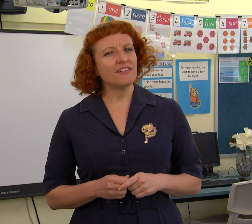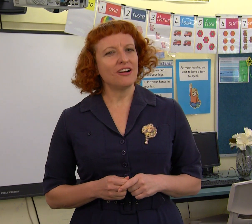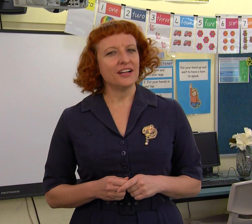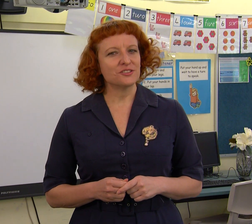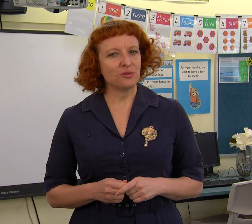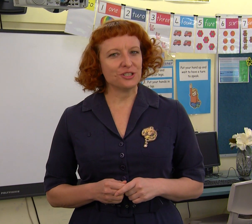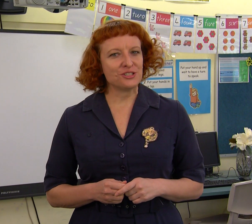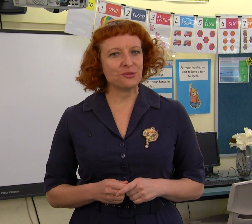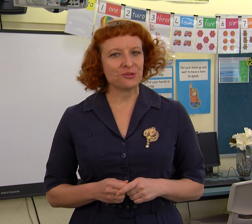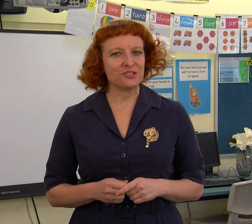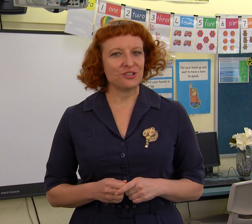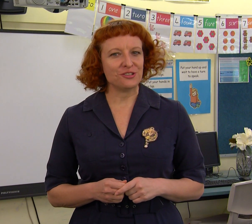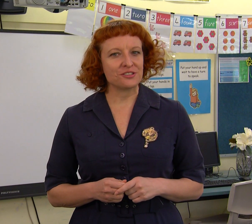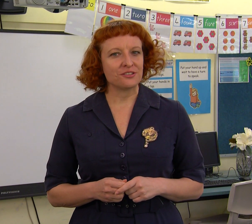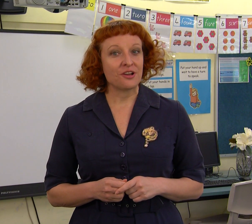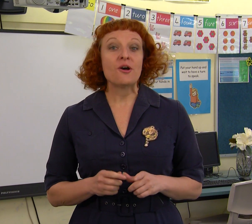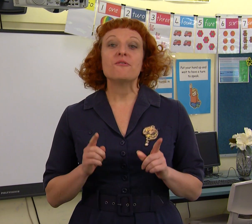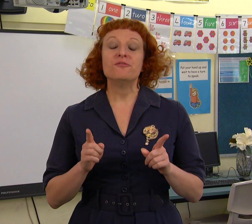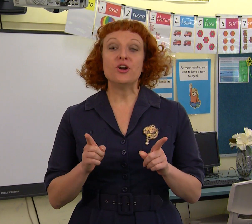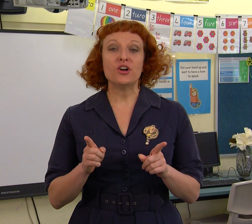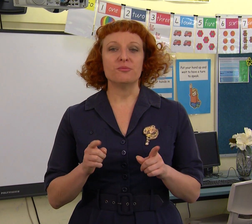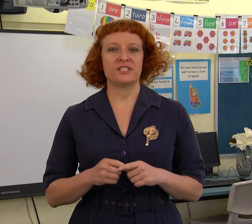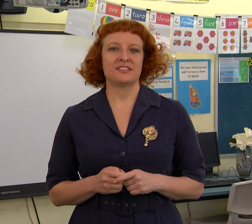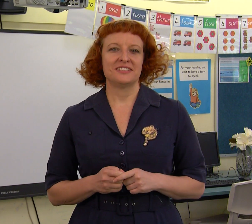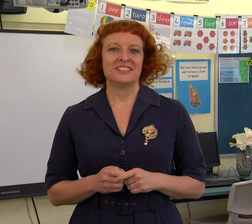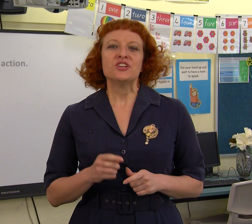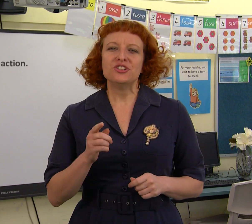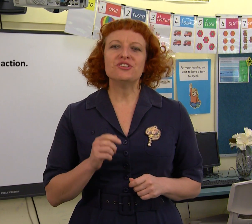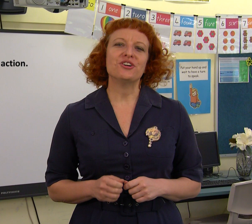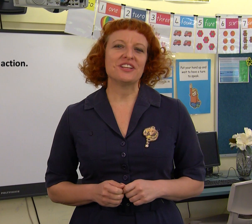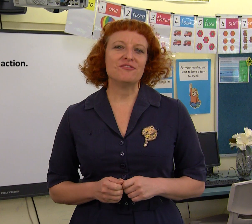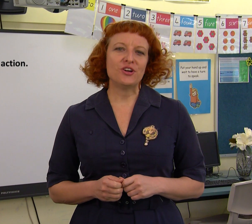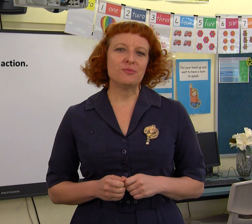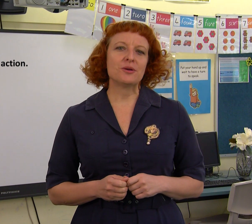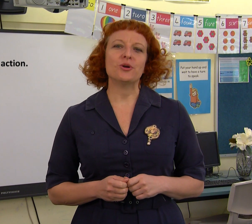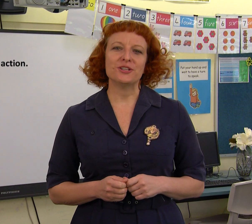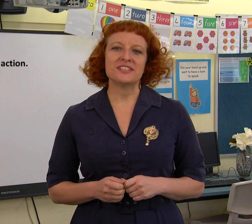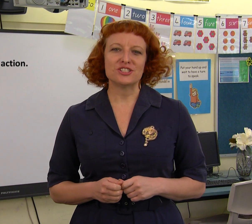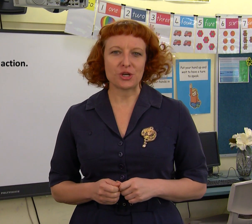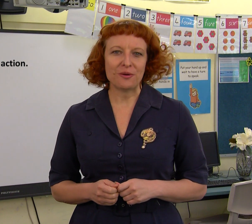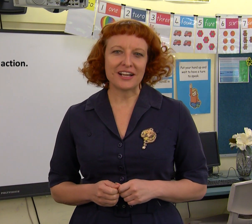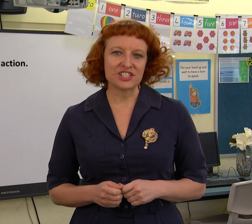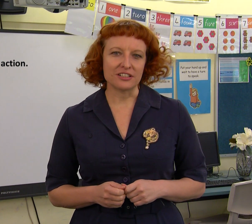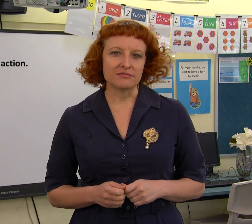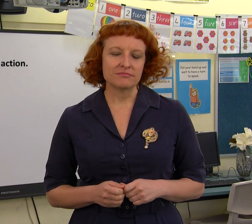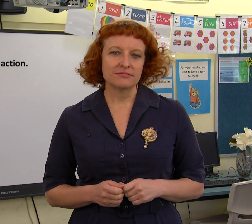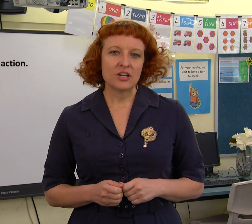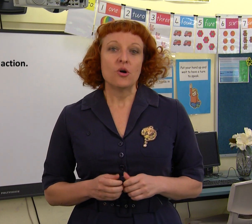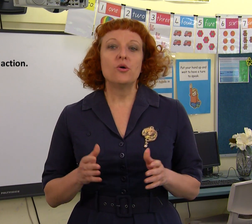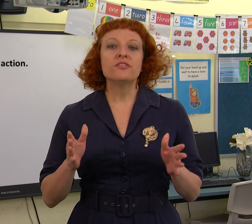What other kinds of words do authors use? Verbs. You know that verbs are words that show